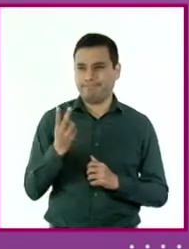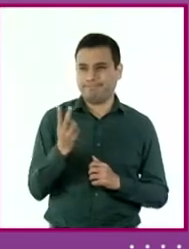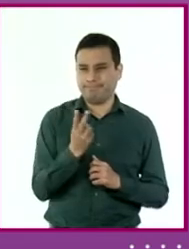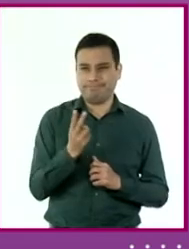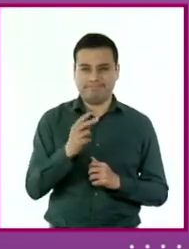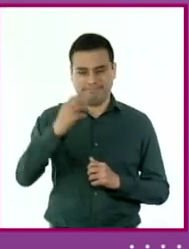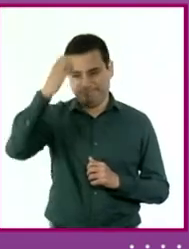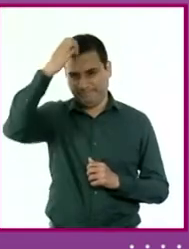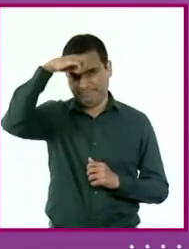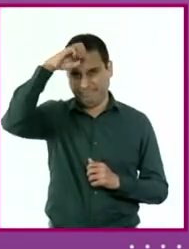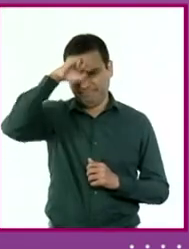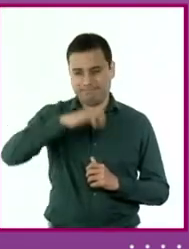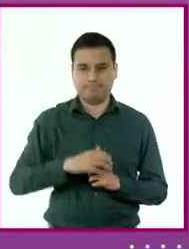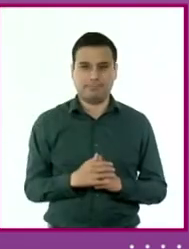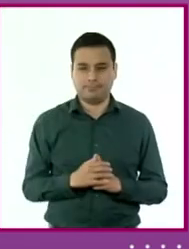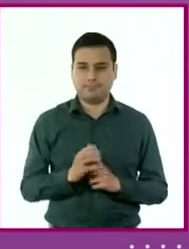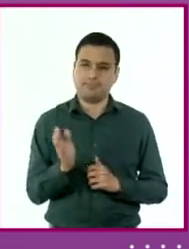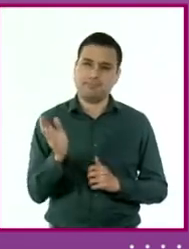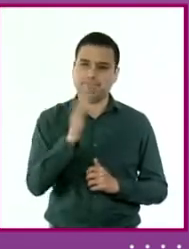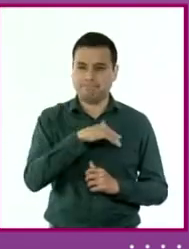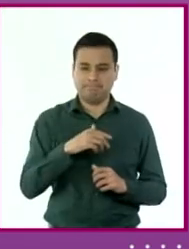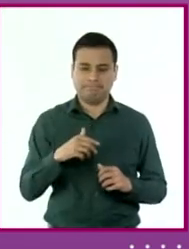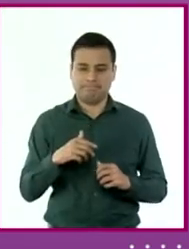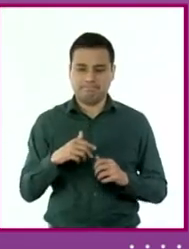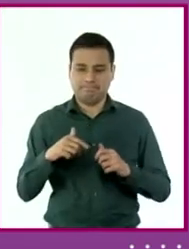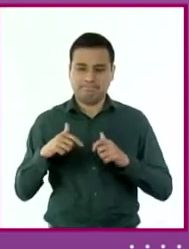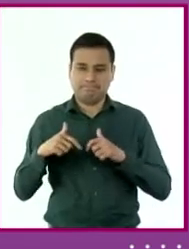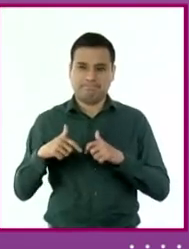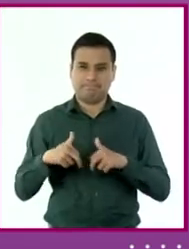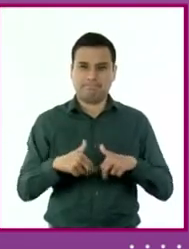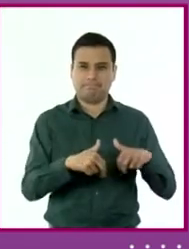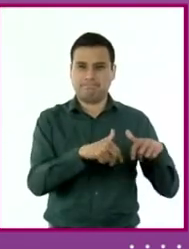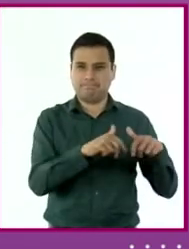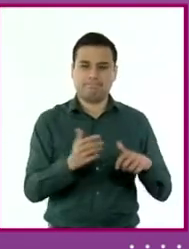Mm-hmm. Come on. Let's go for a walk.